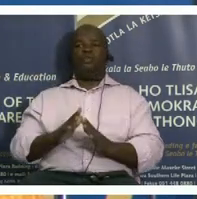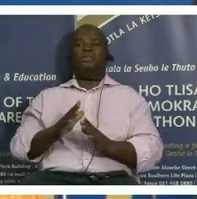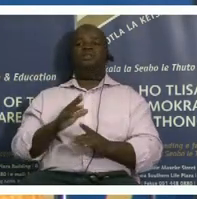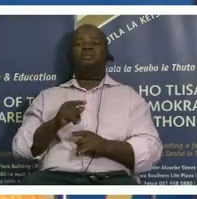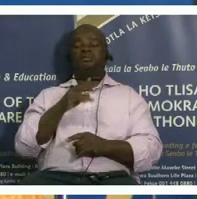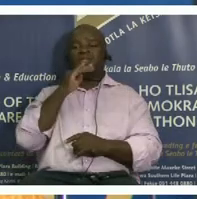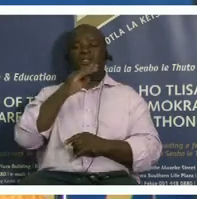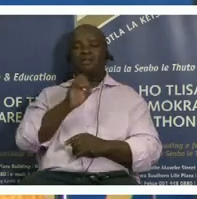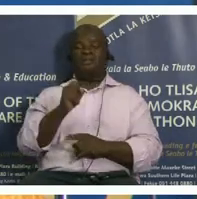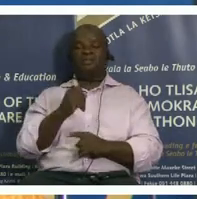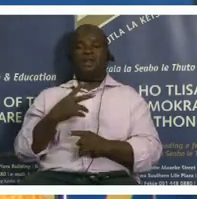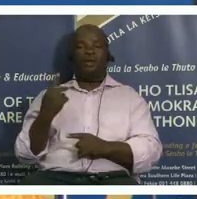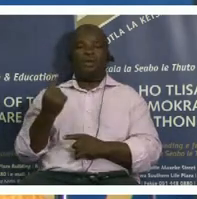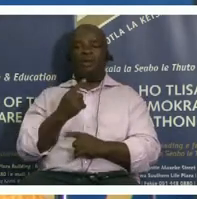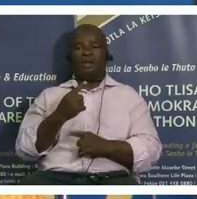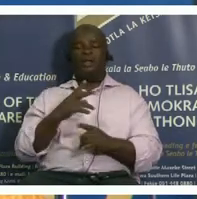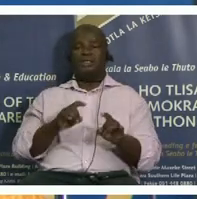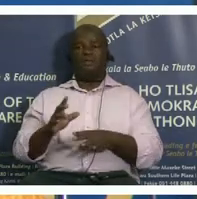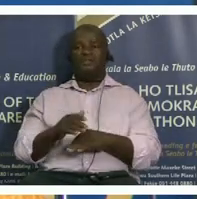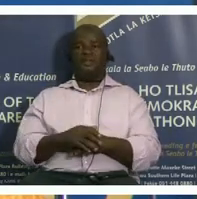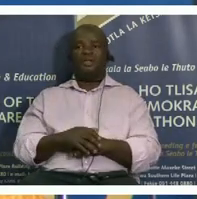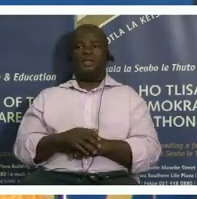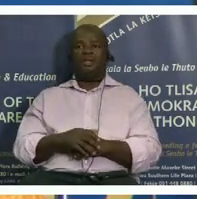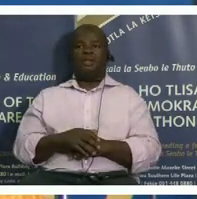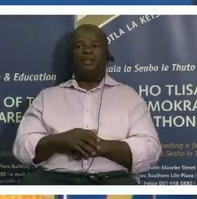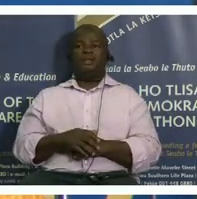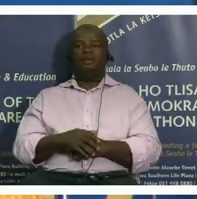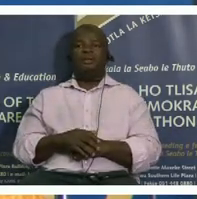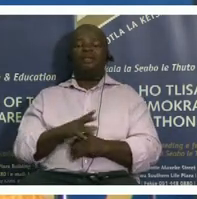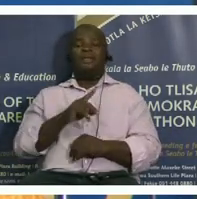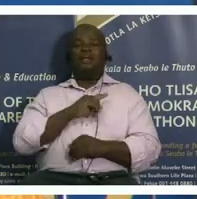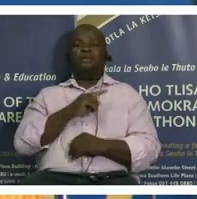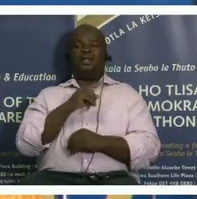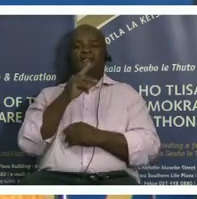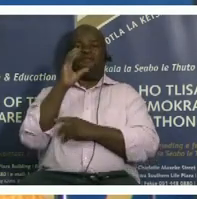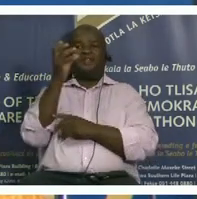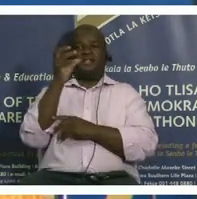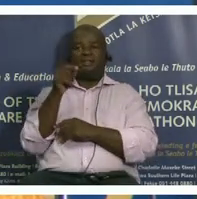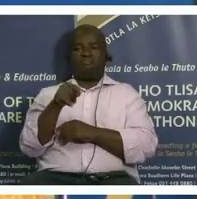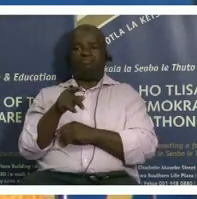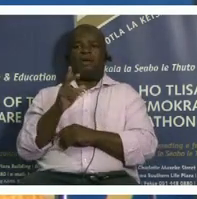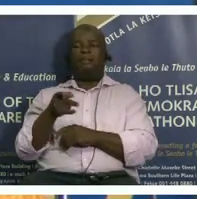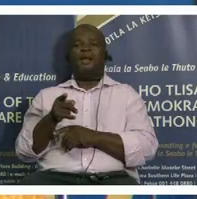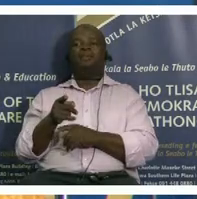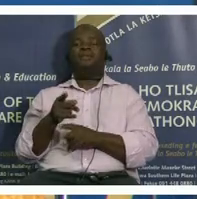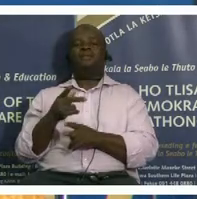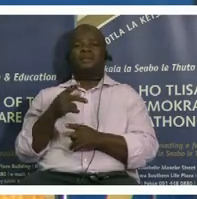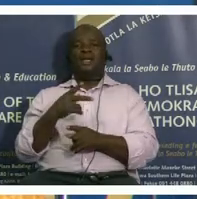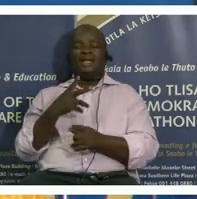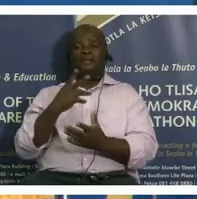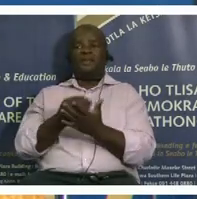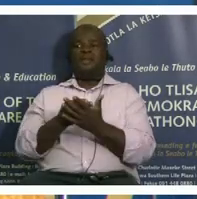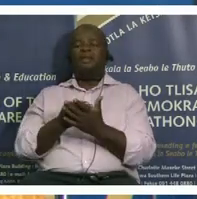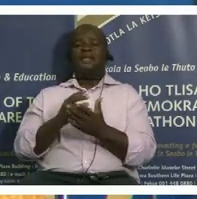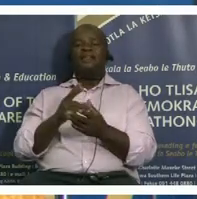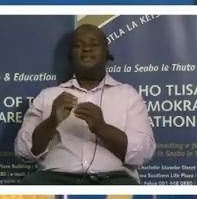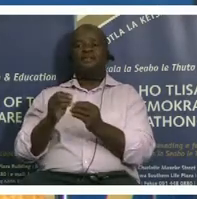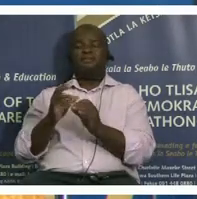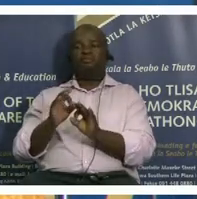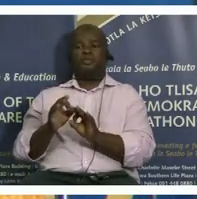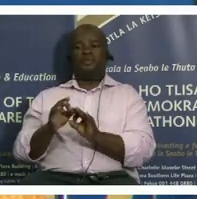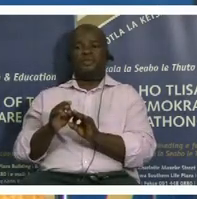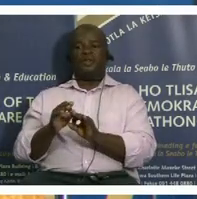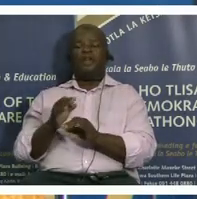Africa suffers. And that is why the Free State has to get its house in order for South